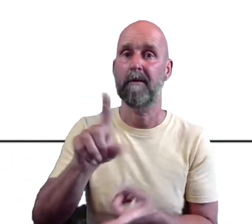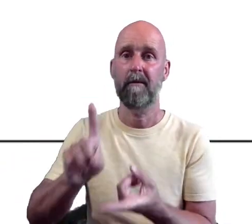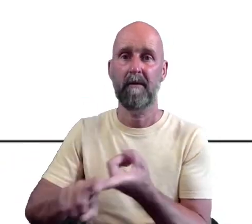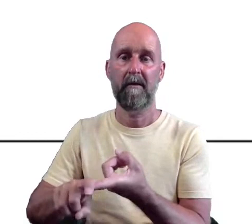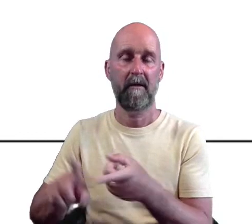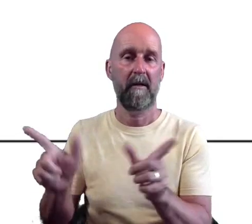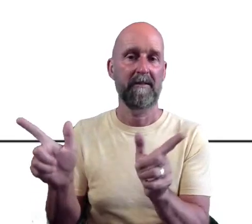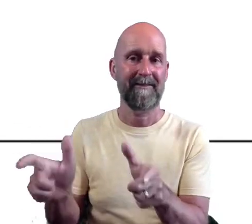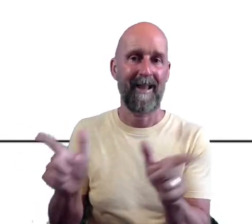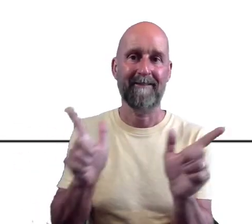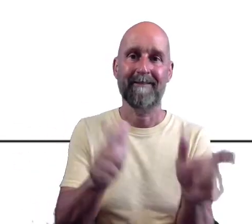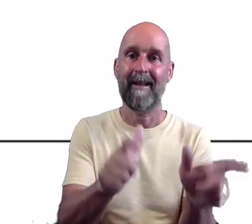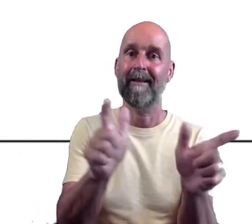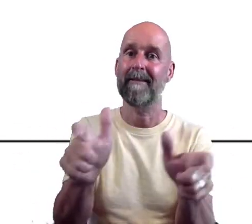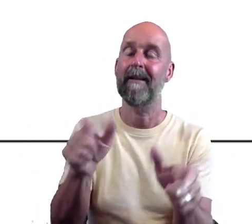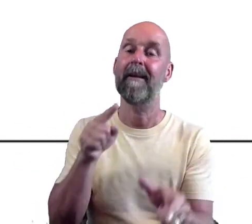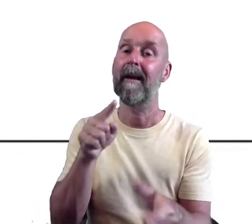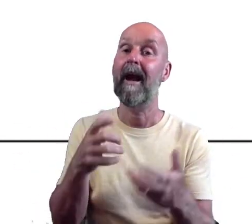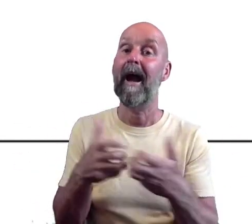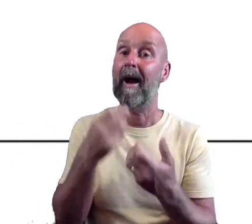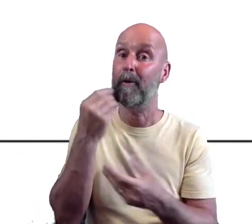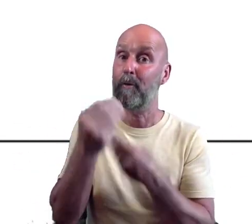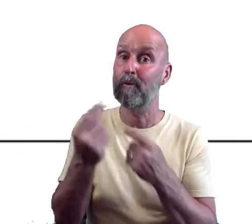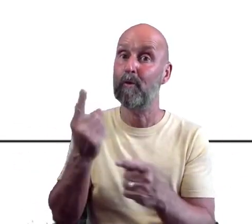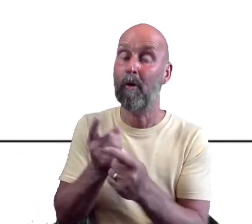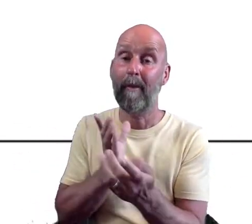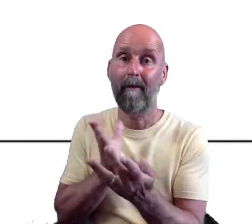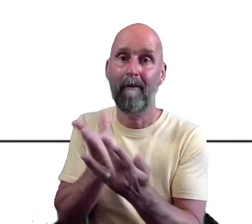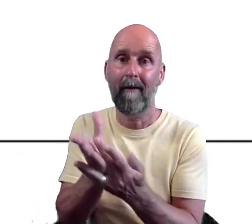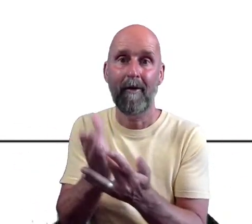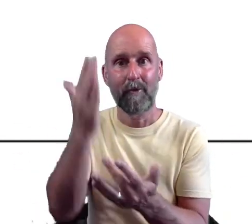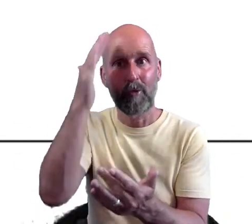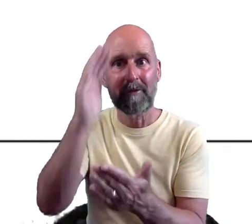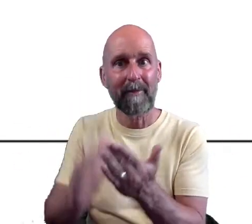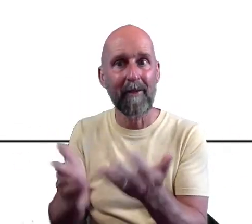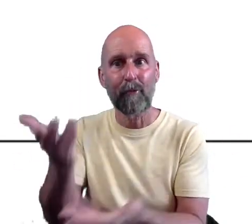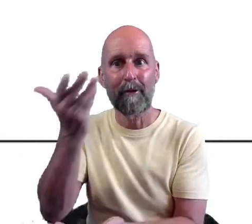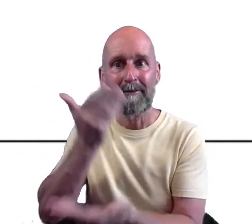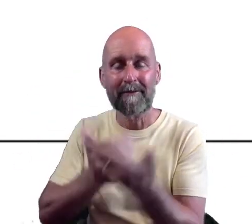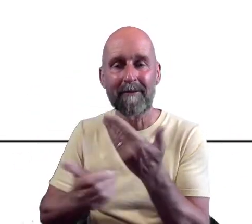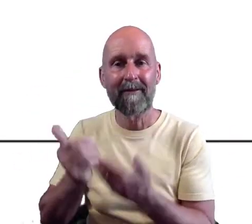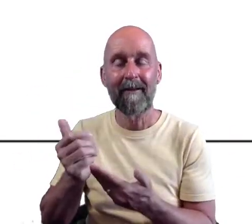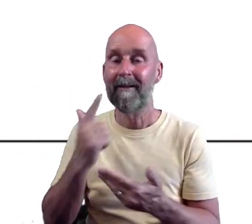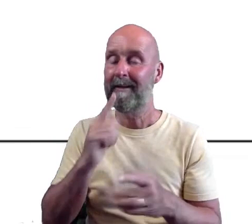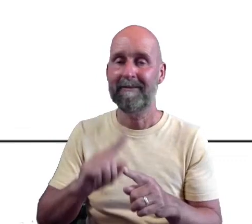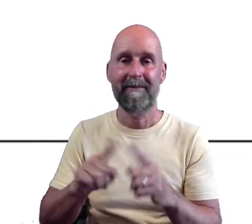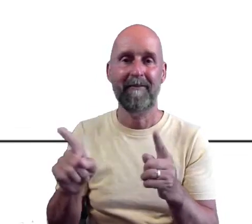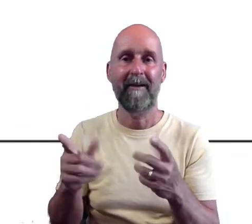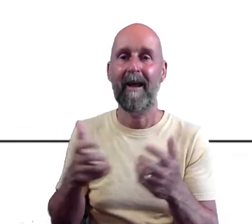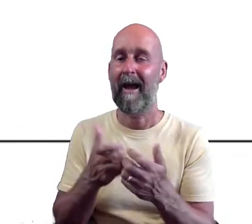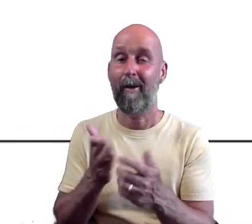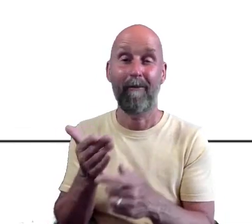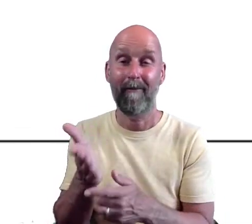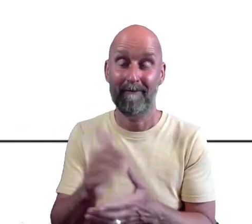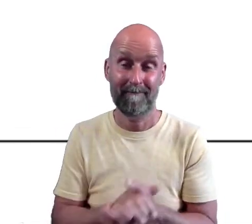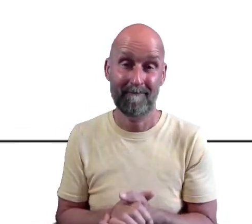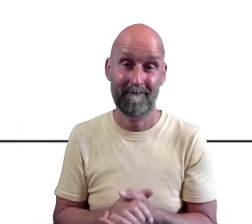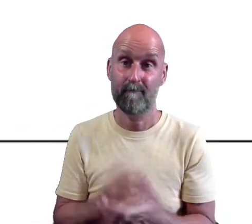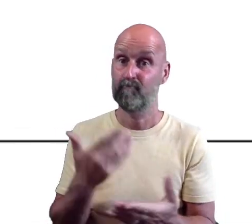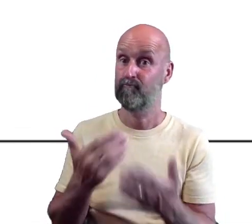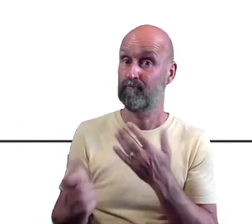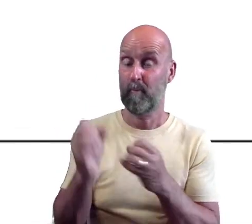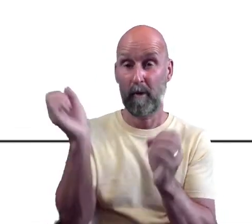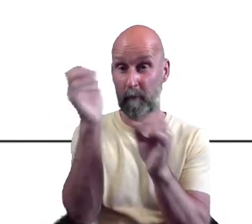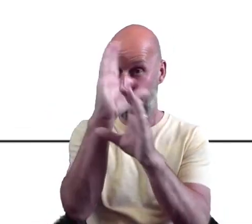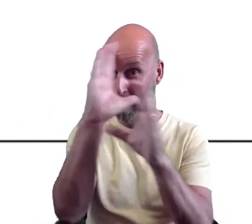how you tell the story of your experience of a place varies dramatically depending on how you navigate through it. So whatever you imagine it to be,